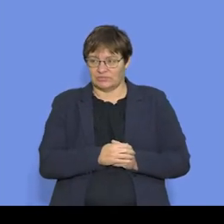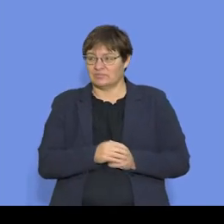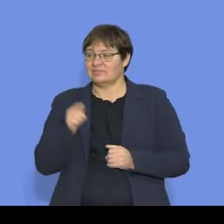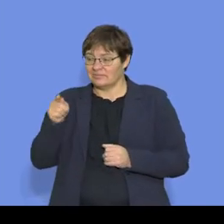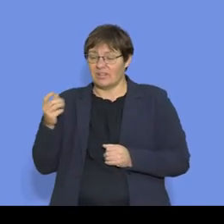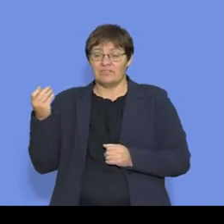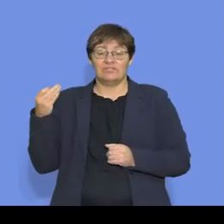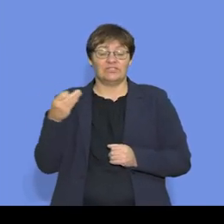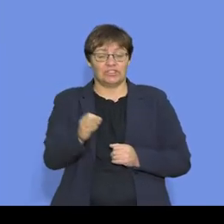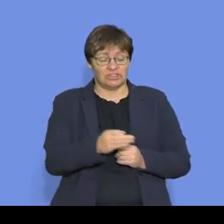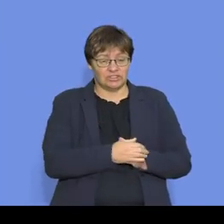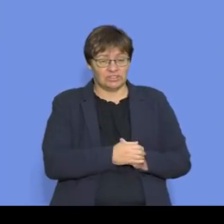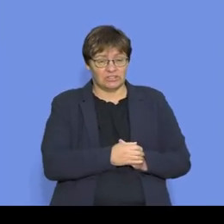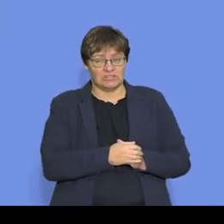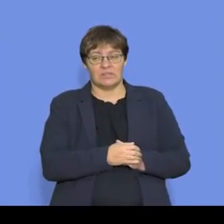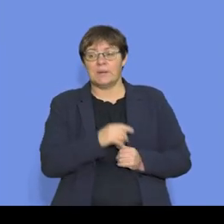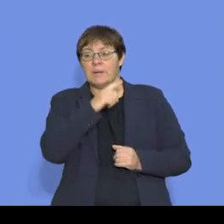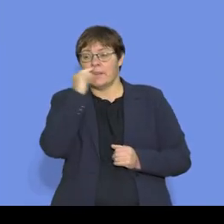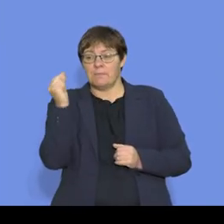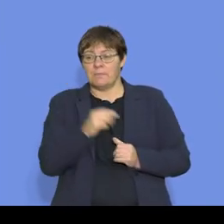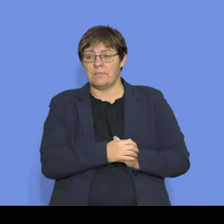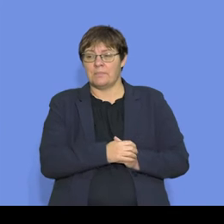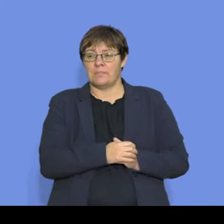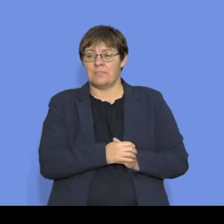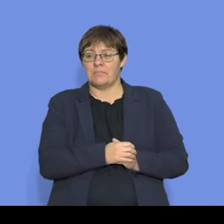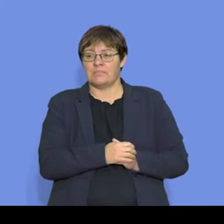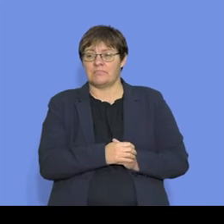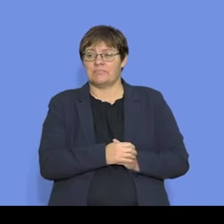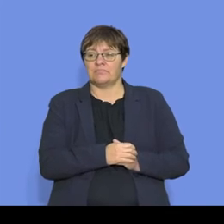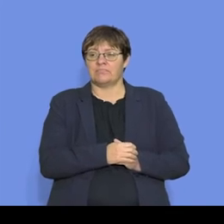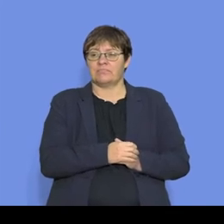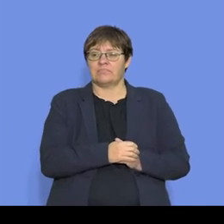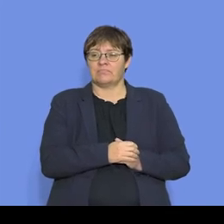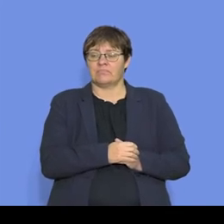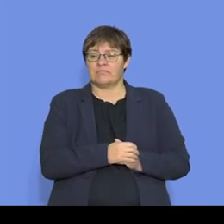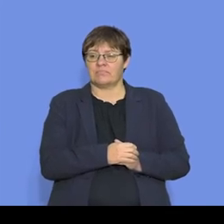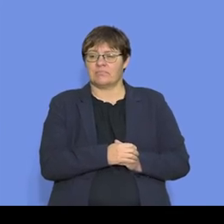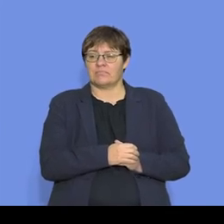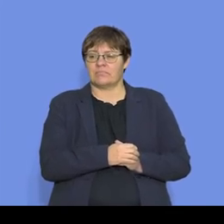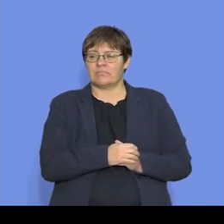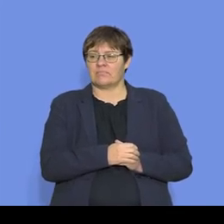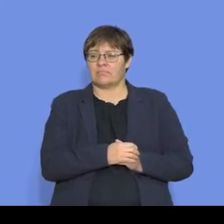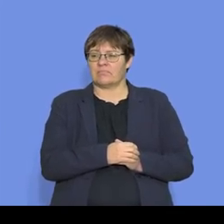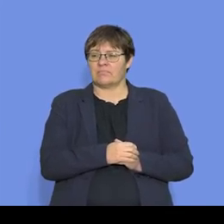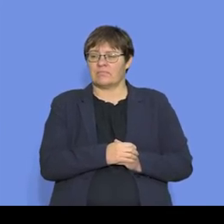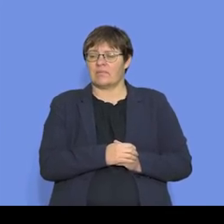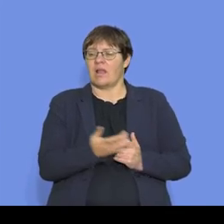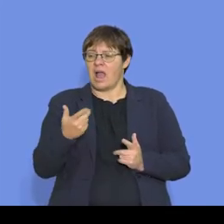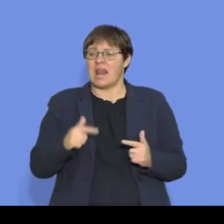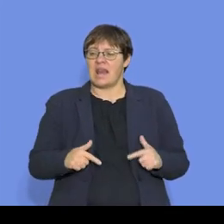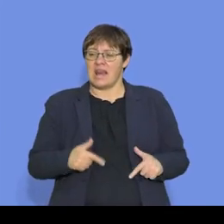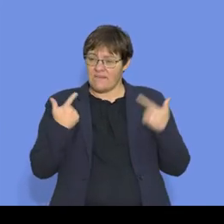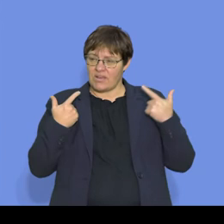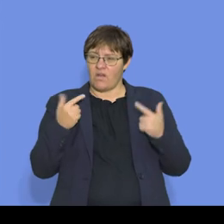Okay, and this fish is called the coelacanth. Okay, and it's regarded as